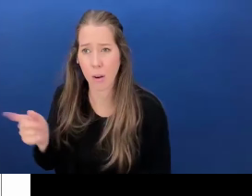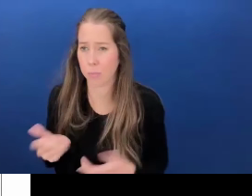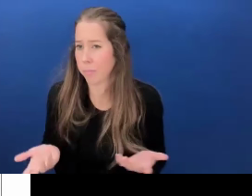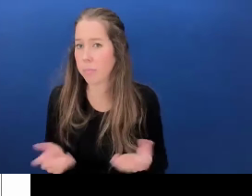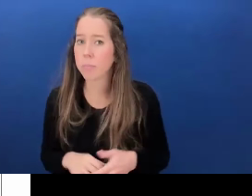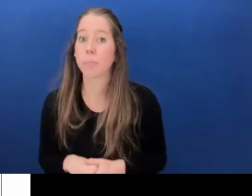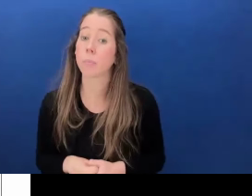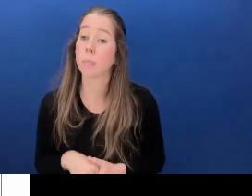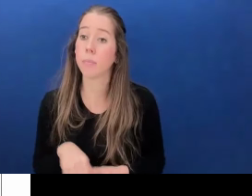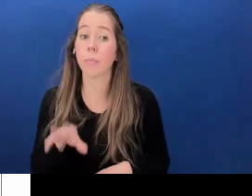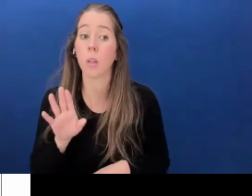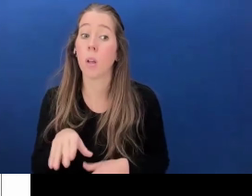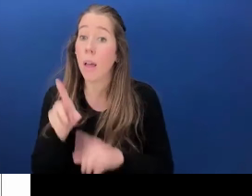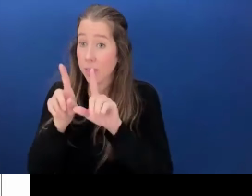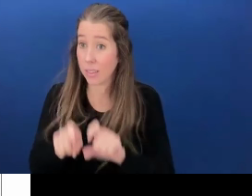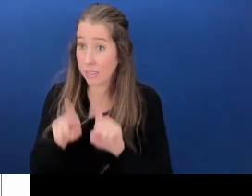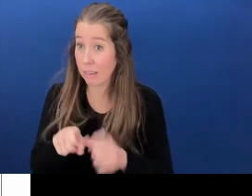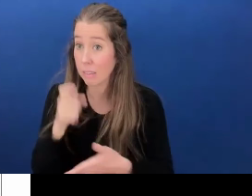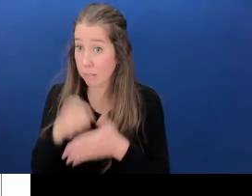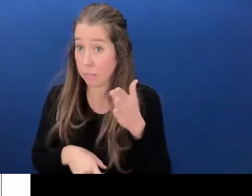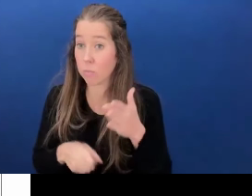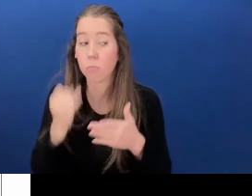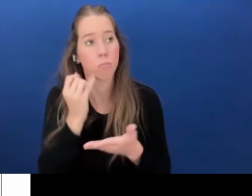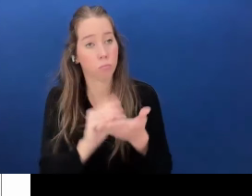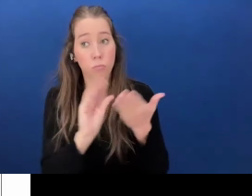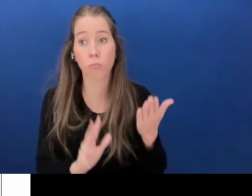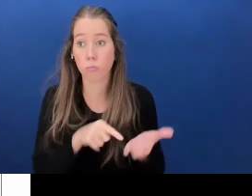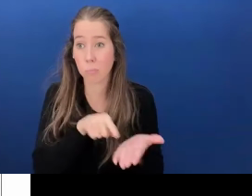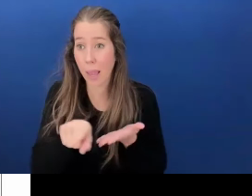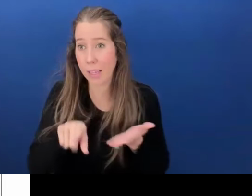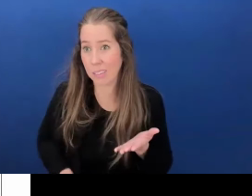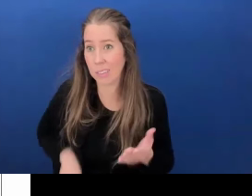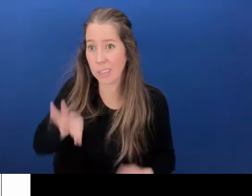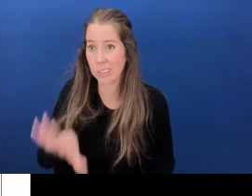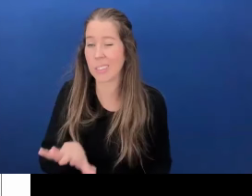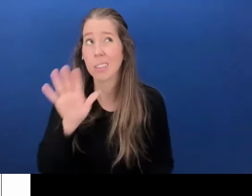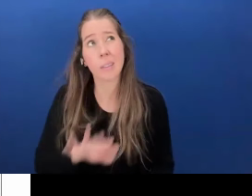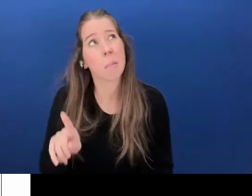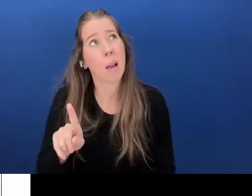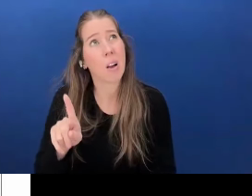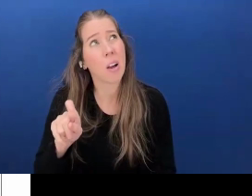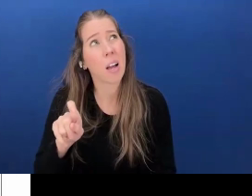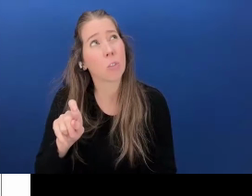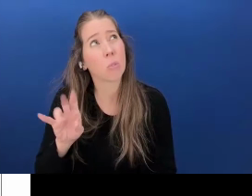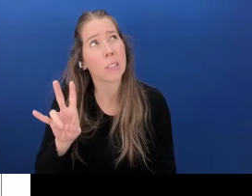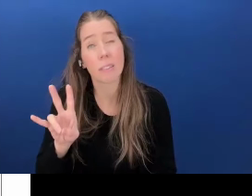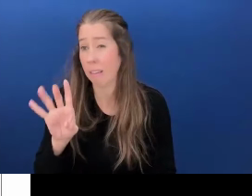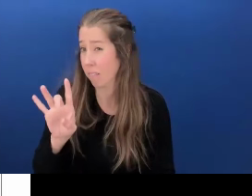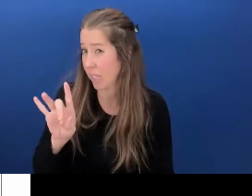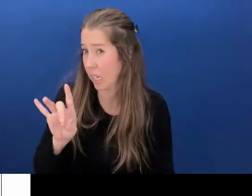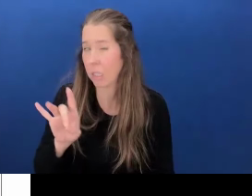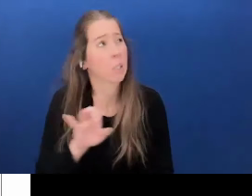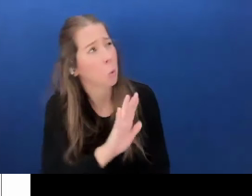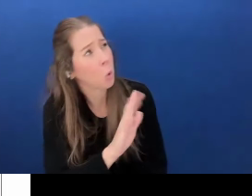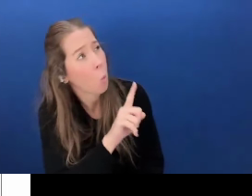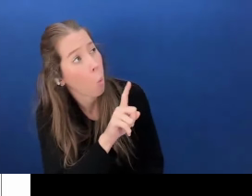comes to the cost of the test, if a student is paying it purely out of pocket, it's around 178. 171.